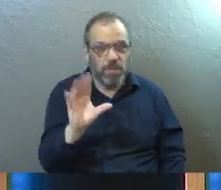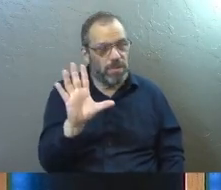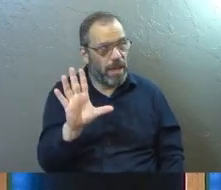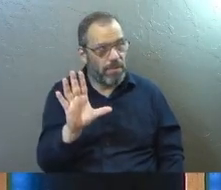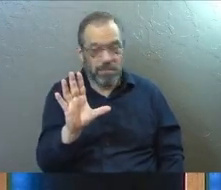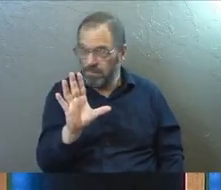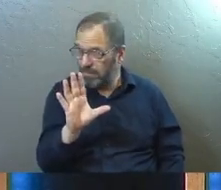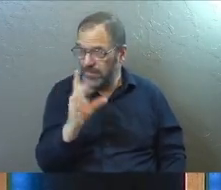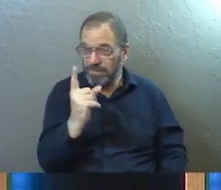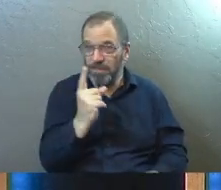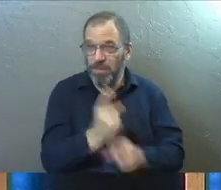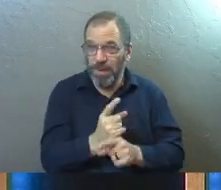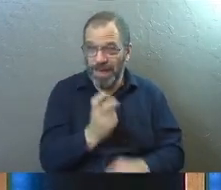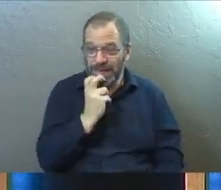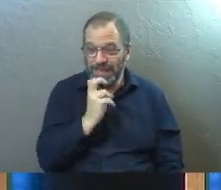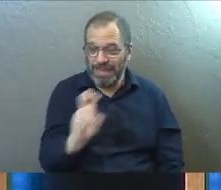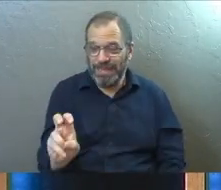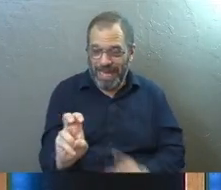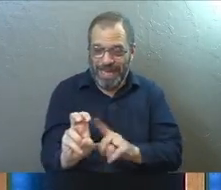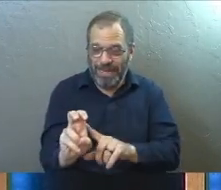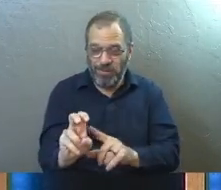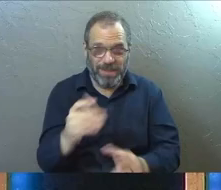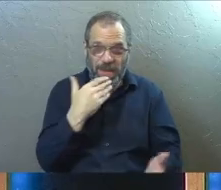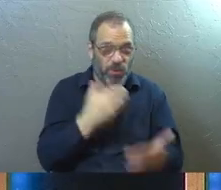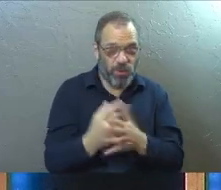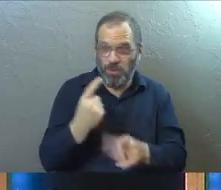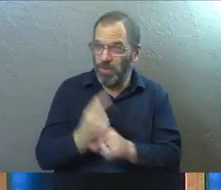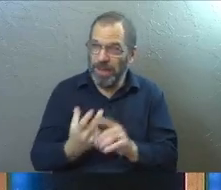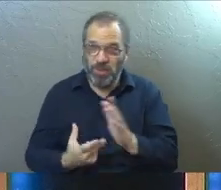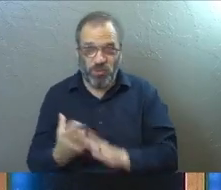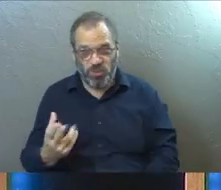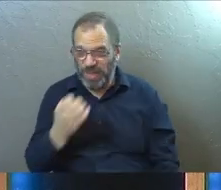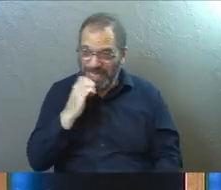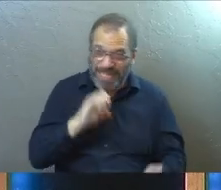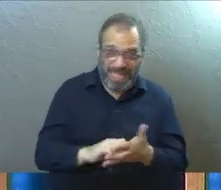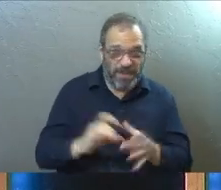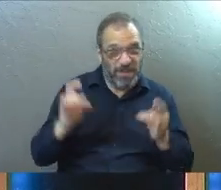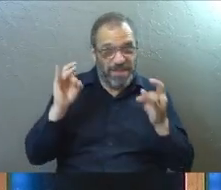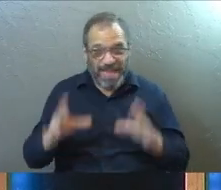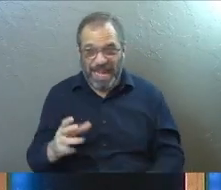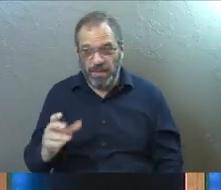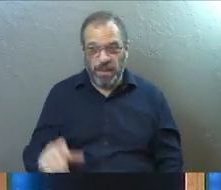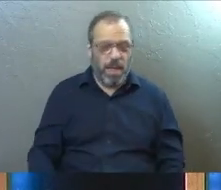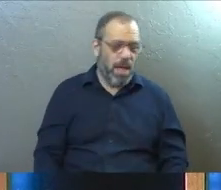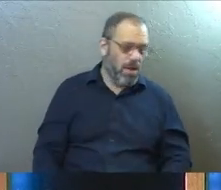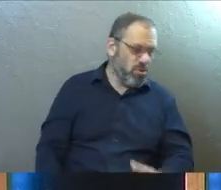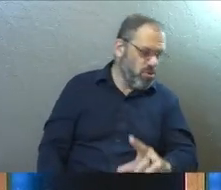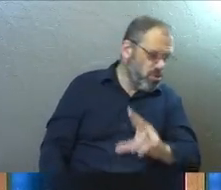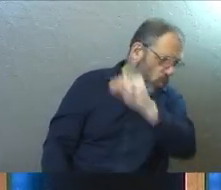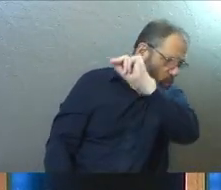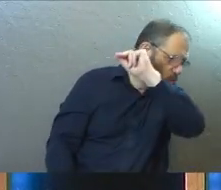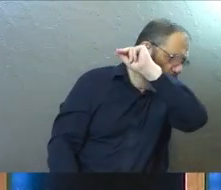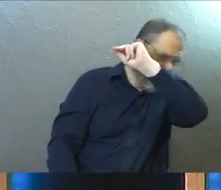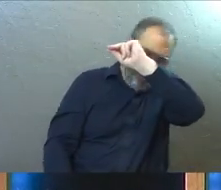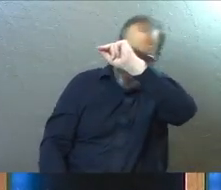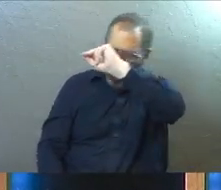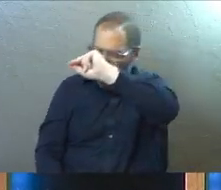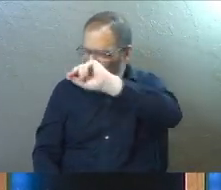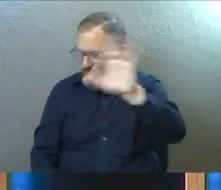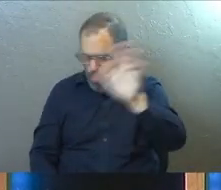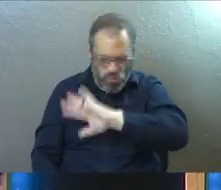be correct. The snake was not good, right, and true, okay? That was evil, nasty, and just no, you know? It's just